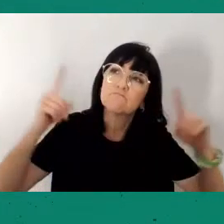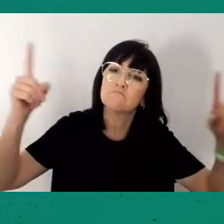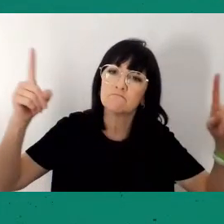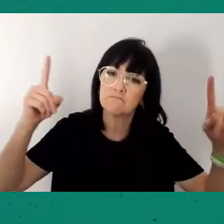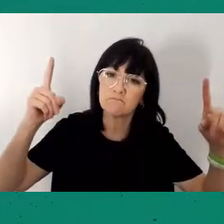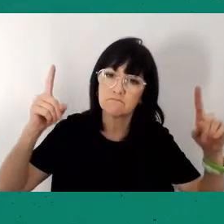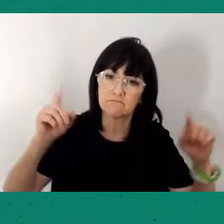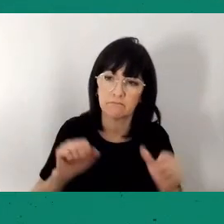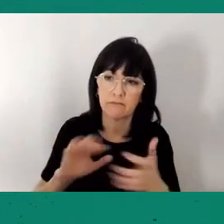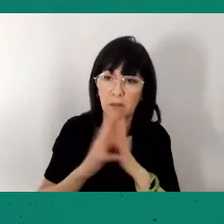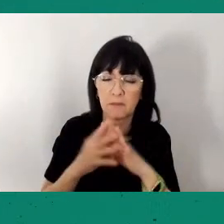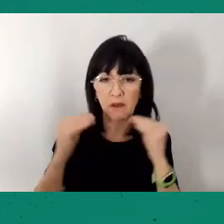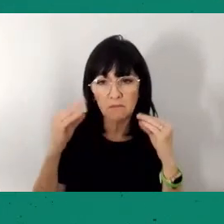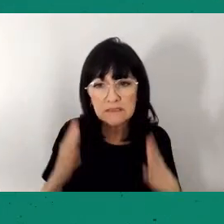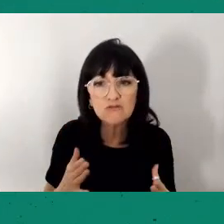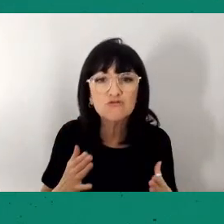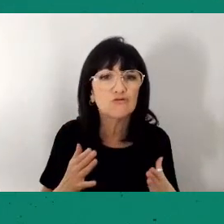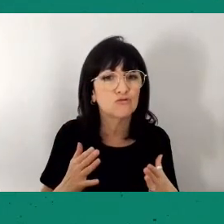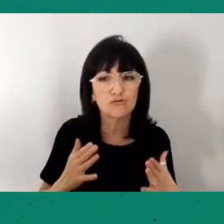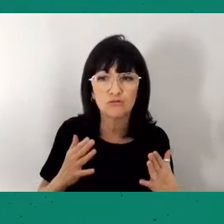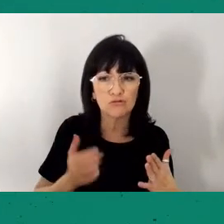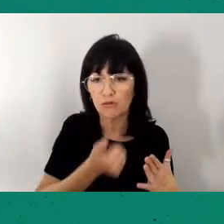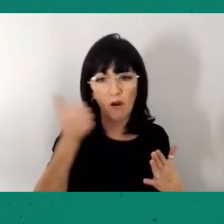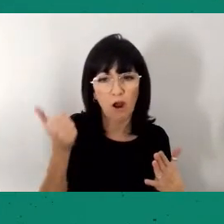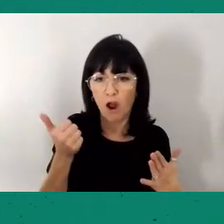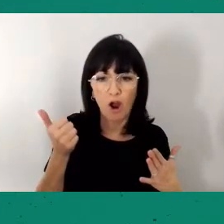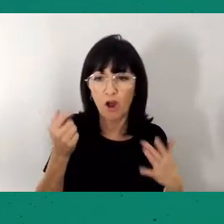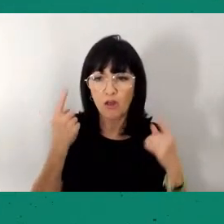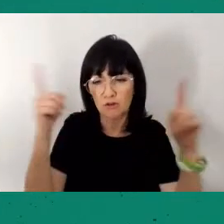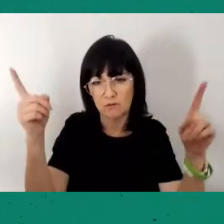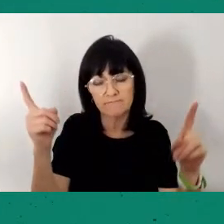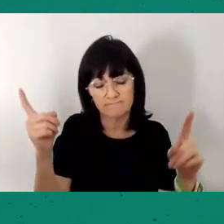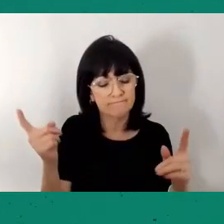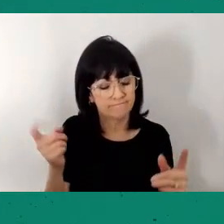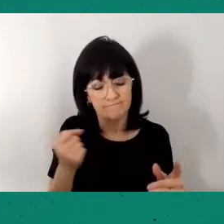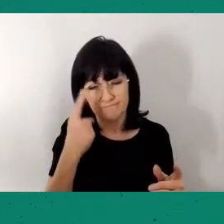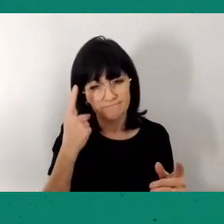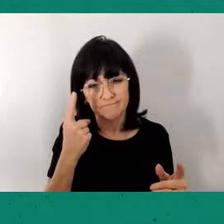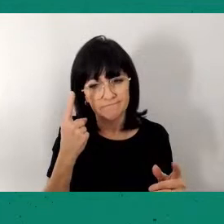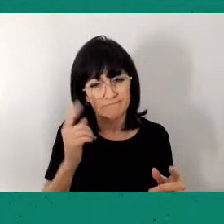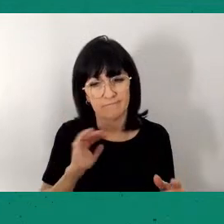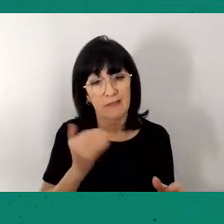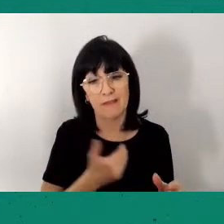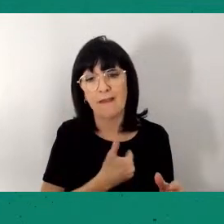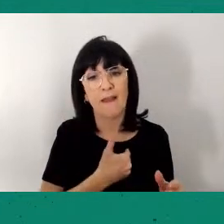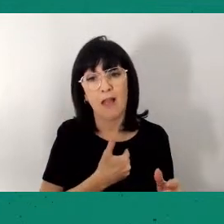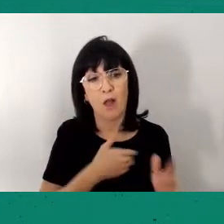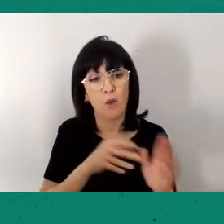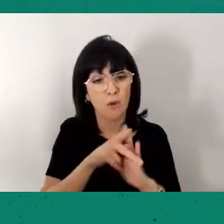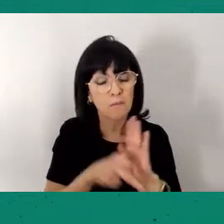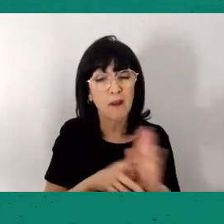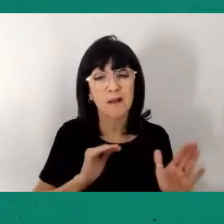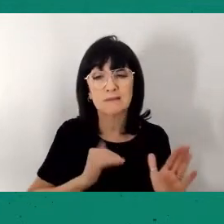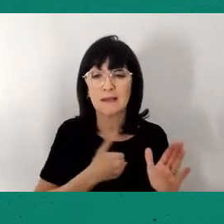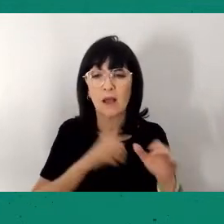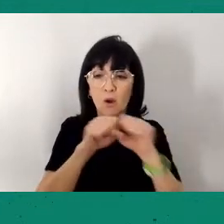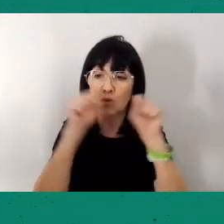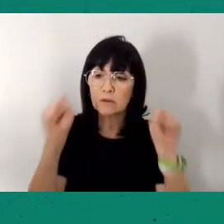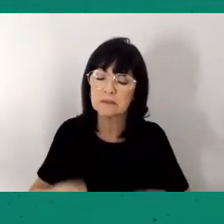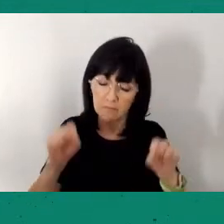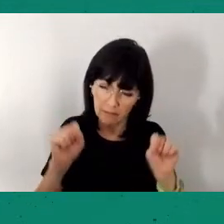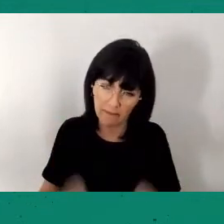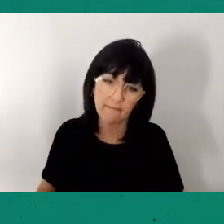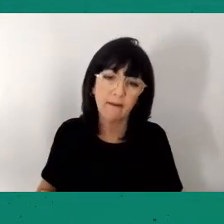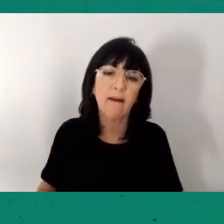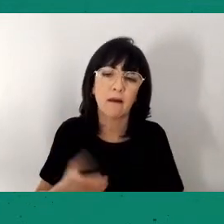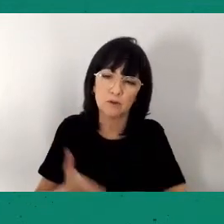Right. We certainly can do better, and we must do better. The future of our city and our state depend on